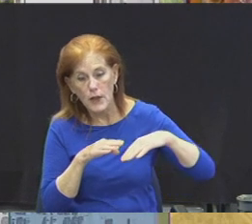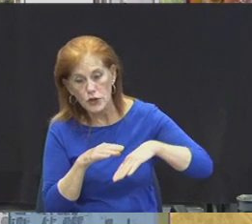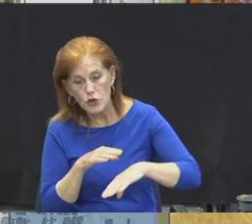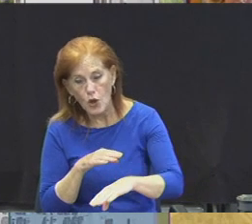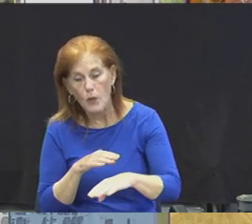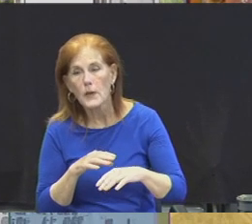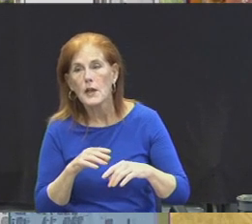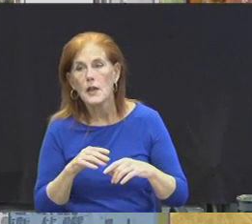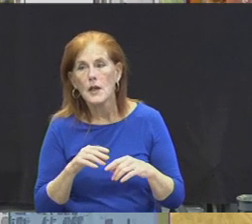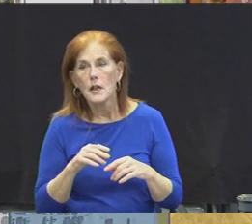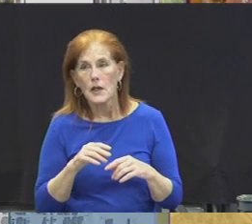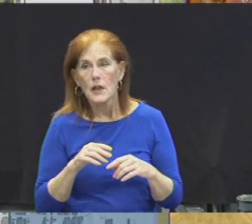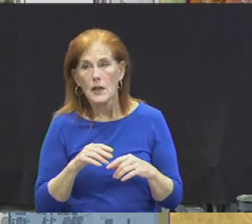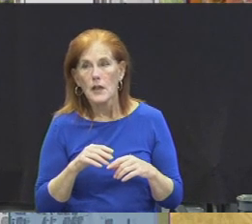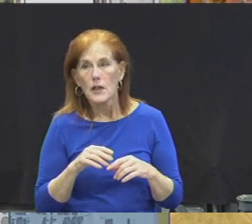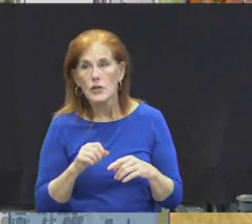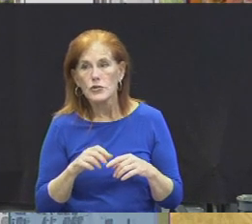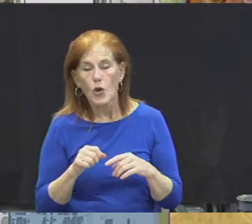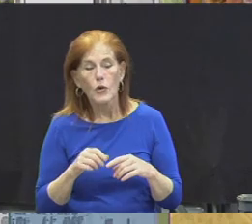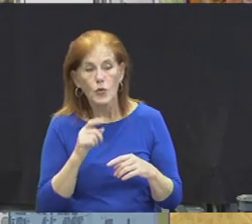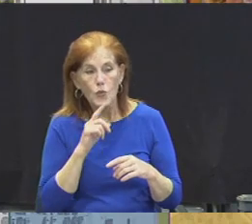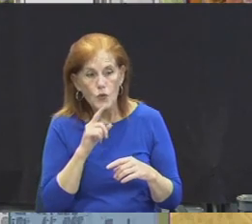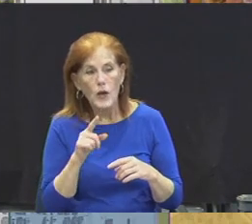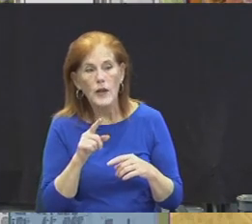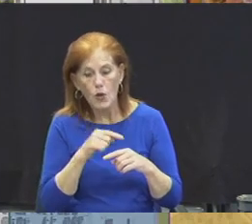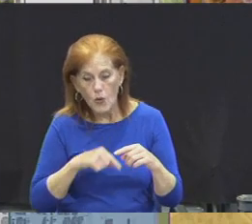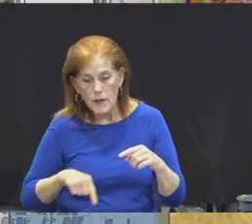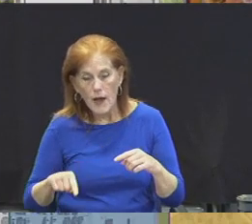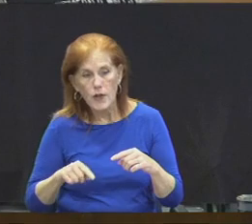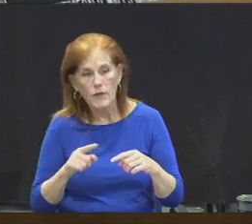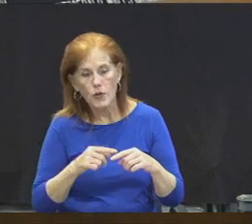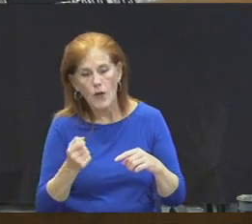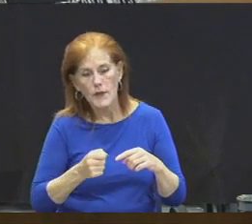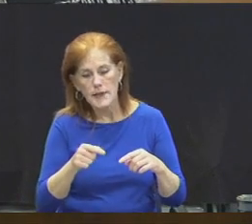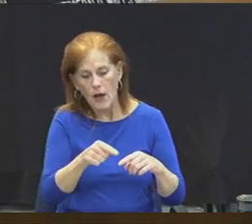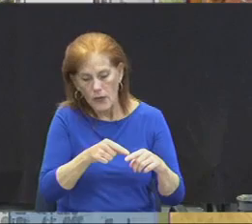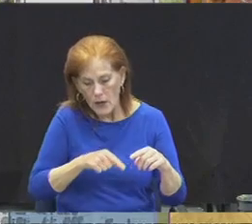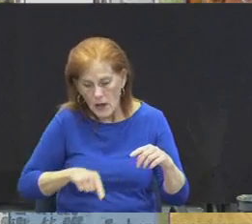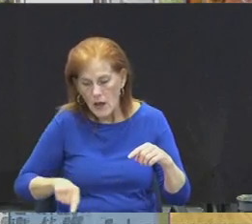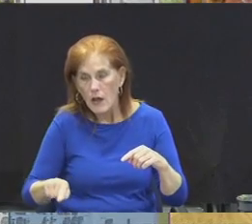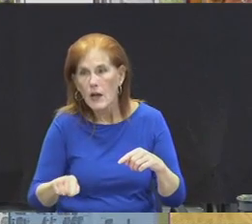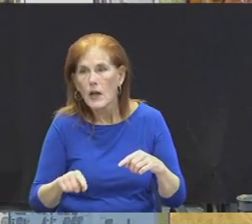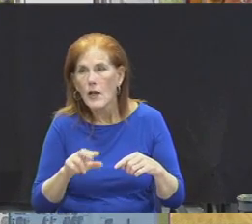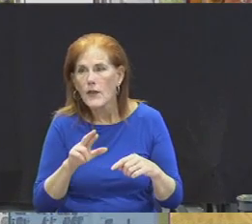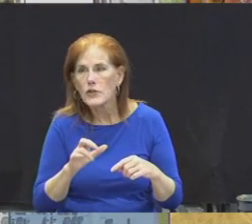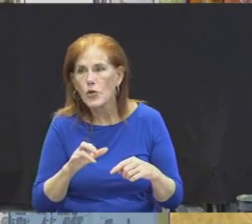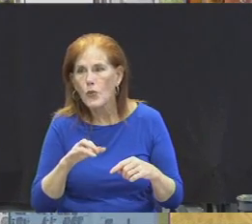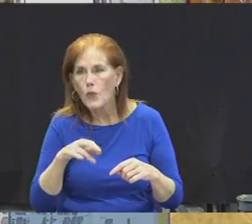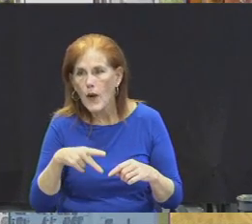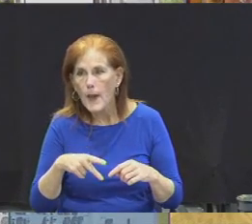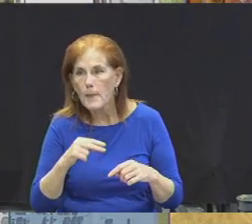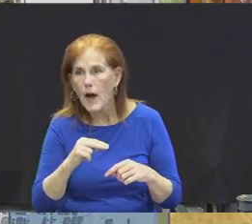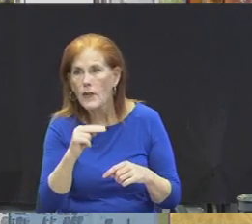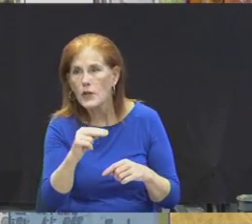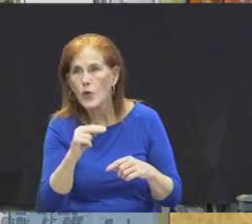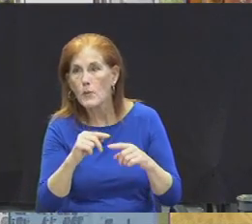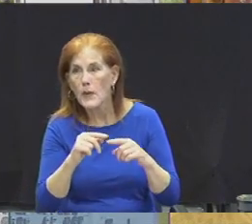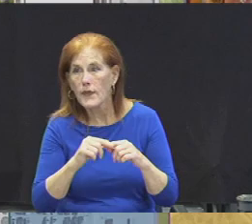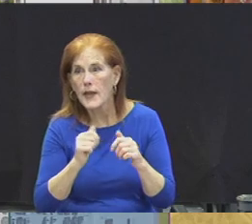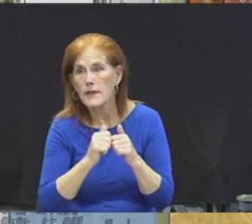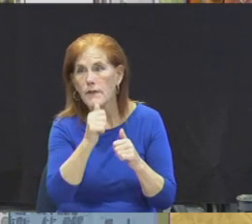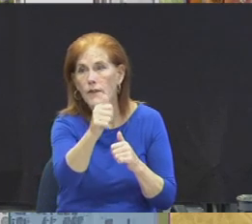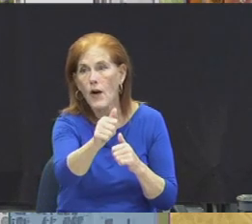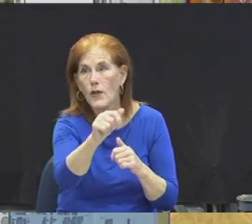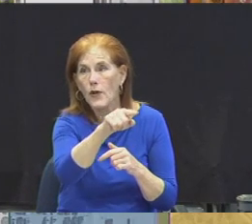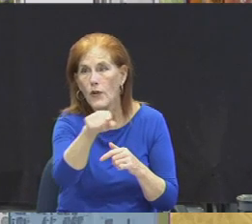in the slide area, you have to go on this southern edge. Okay, thank you. There is this ramp access on the north side over here, but that's much,